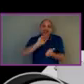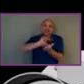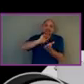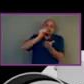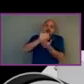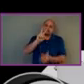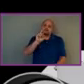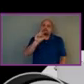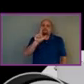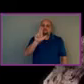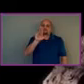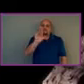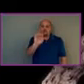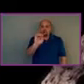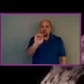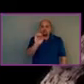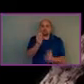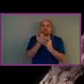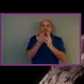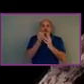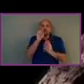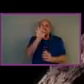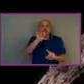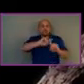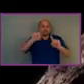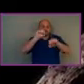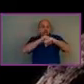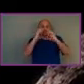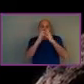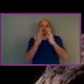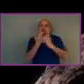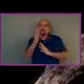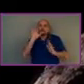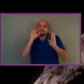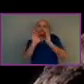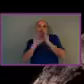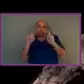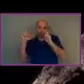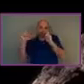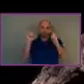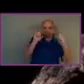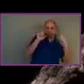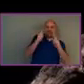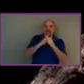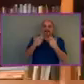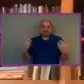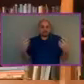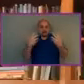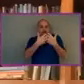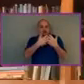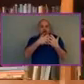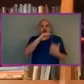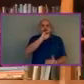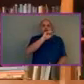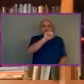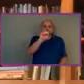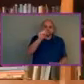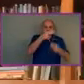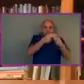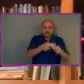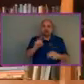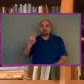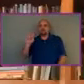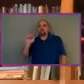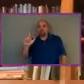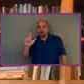Trojan asteroids through imaging. And combining the mass and the volume, we'll be able to learn